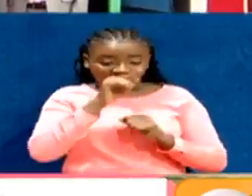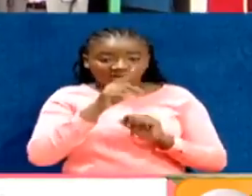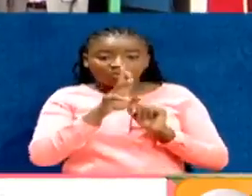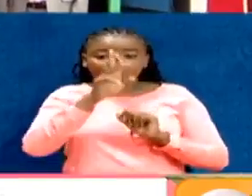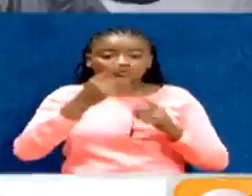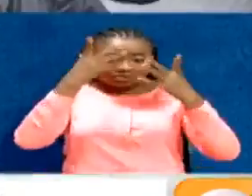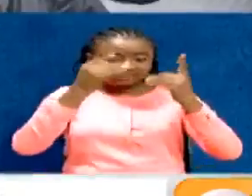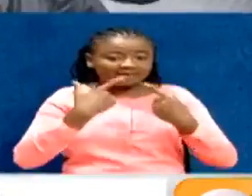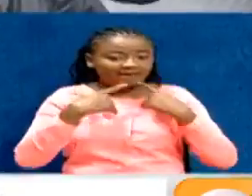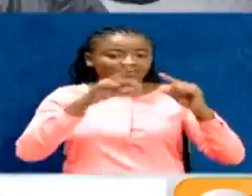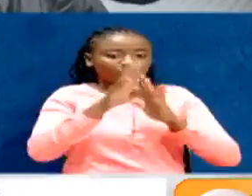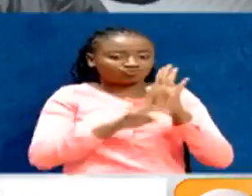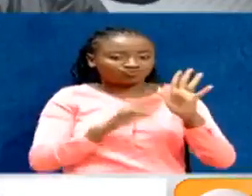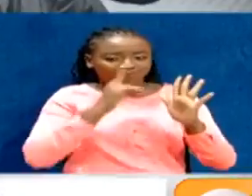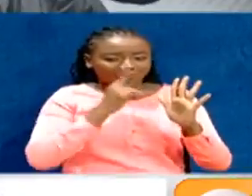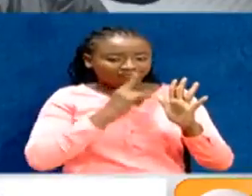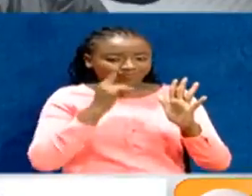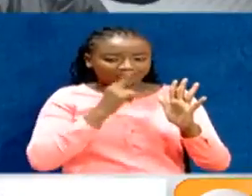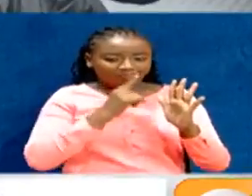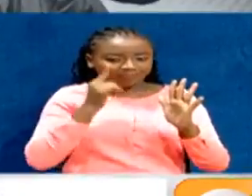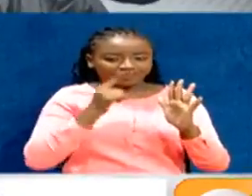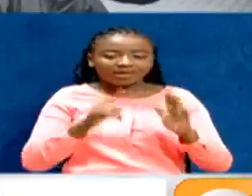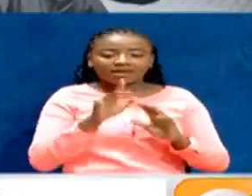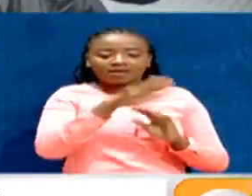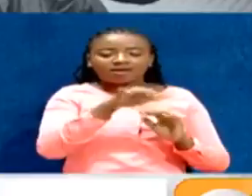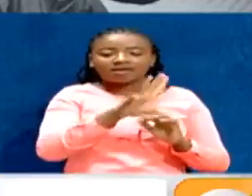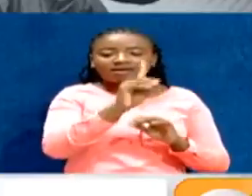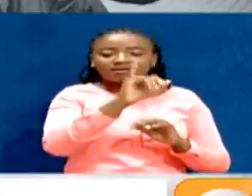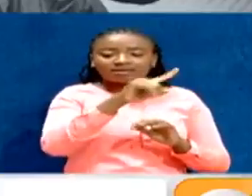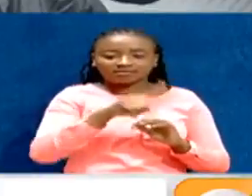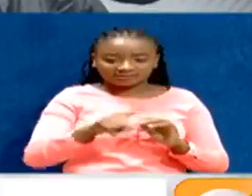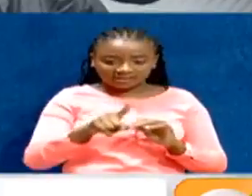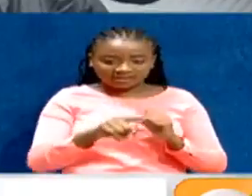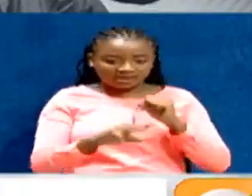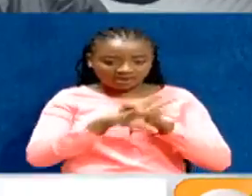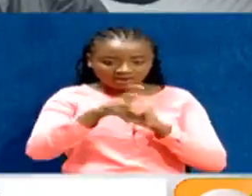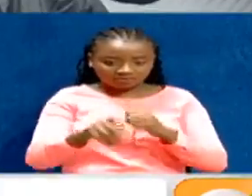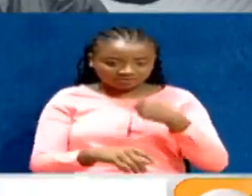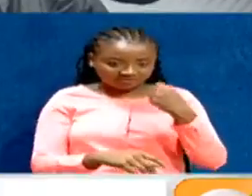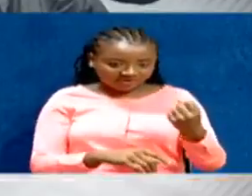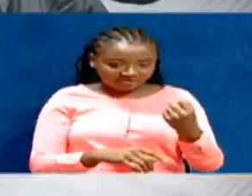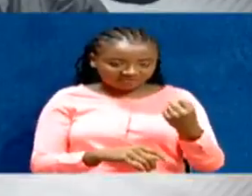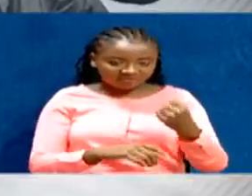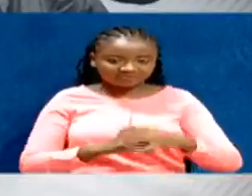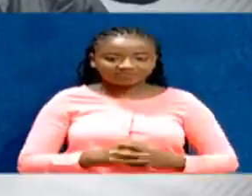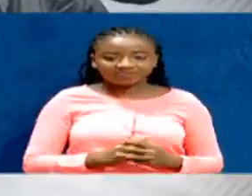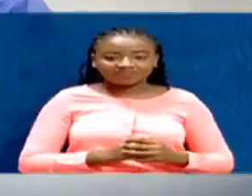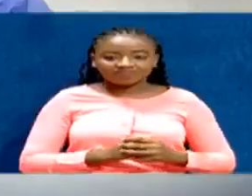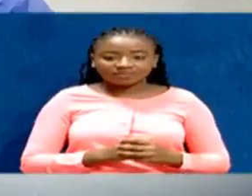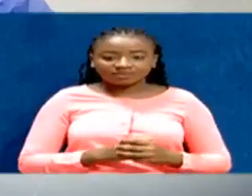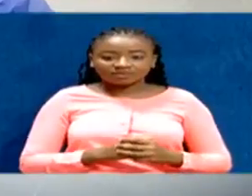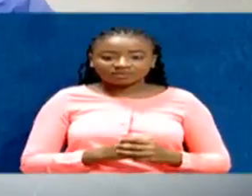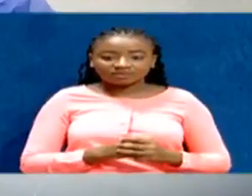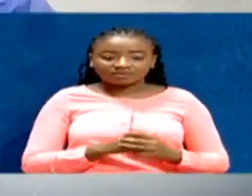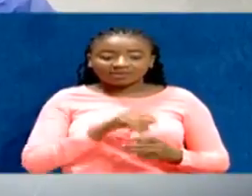of measures, the most severe cessation of movement in the disease-infected zone of 5 counties neighboring Nairobi. The zone